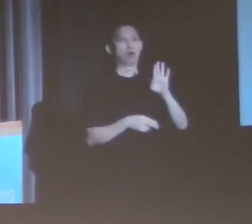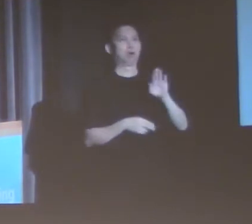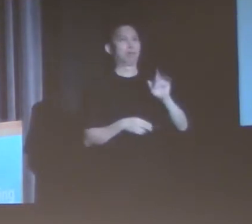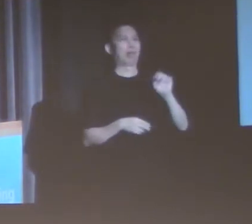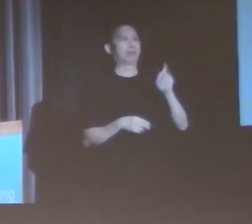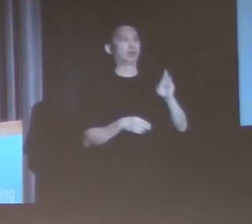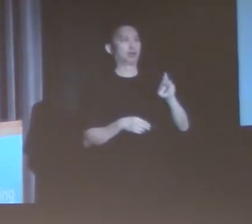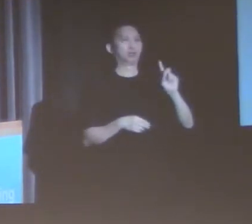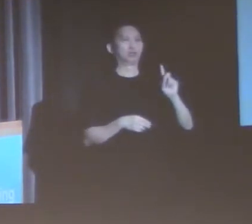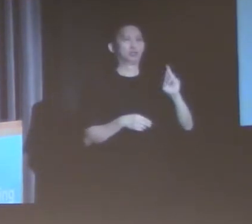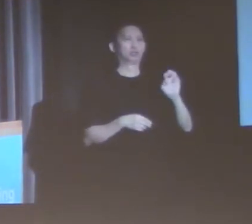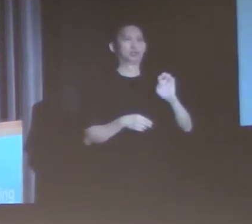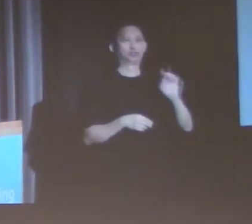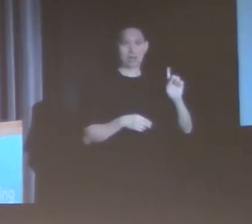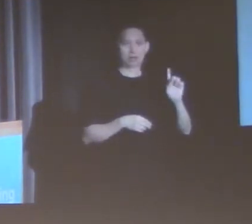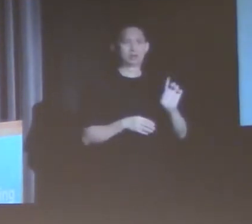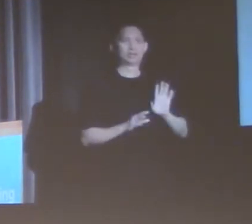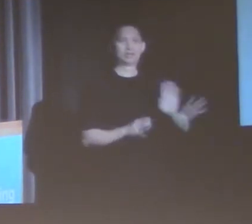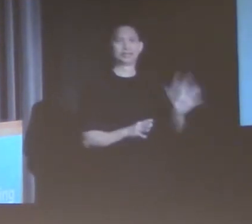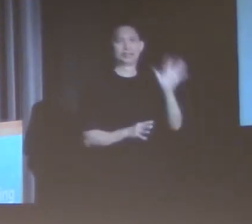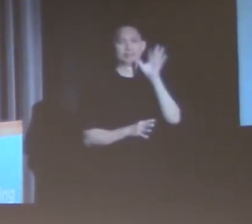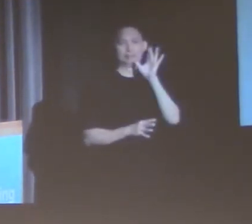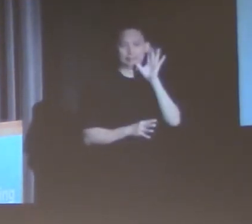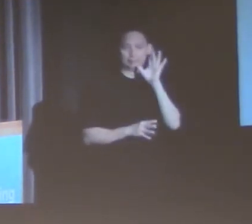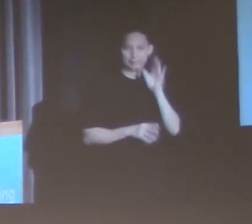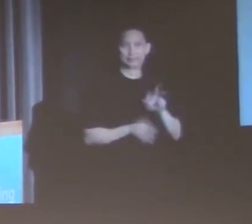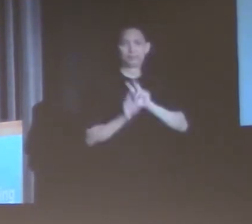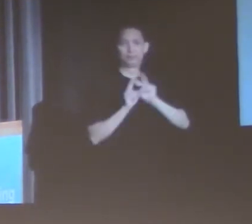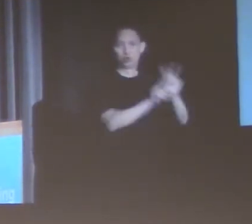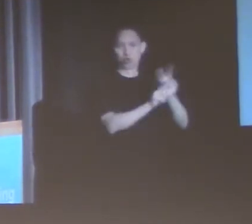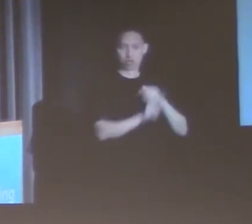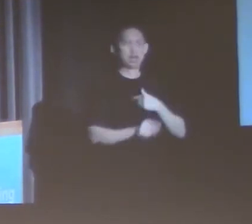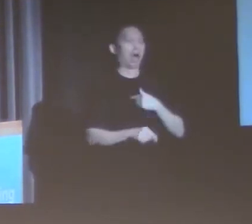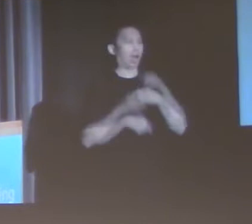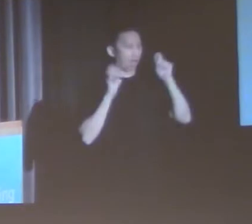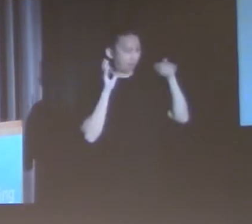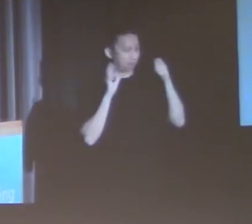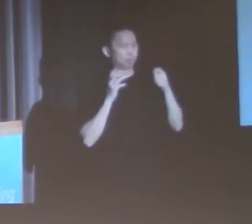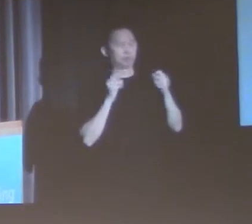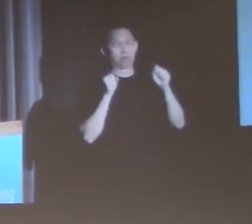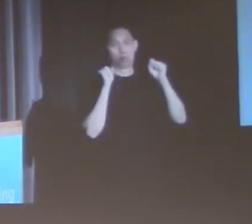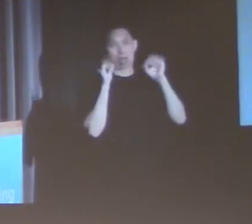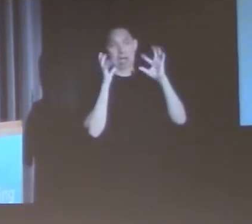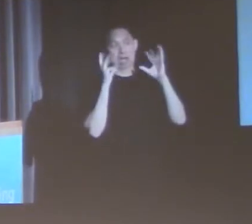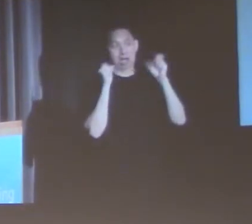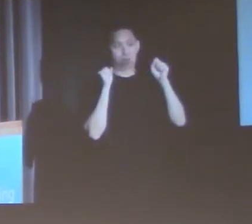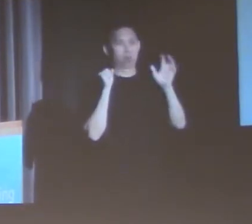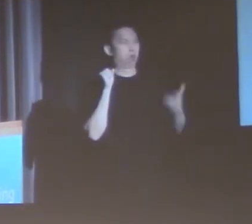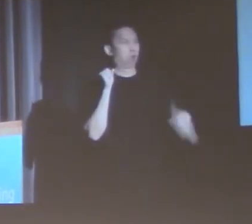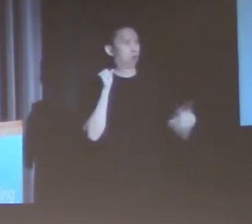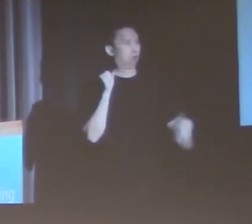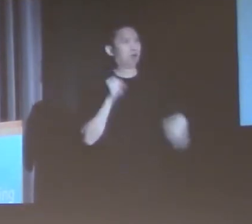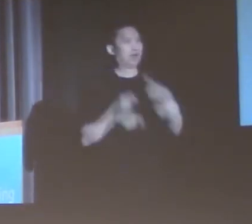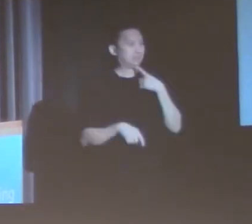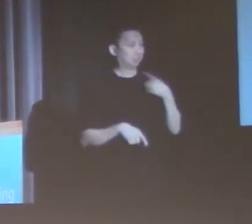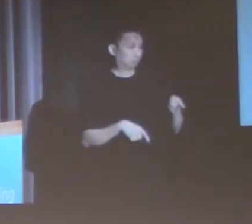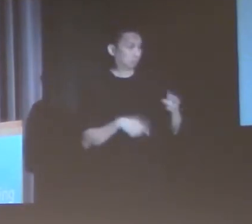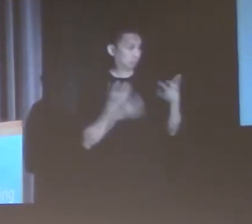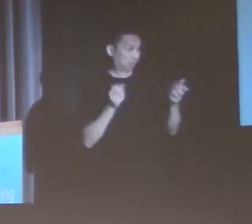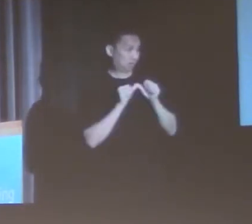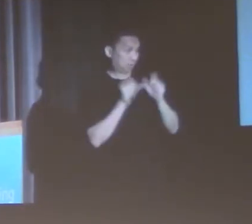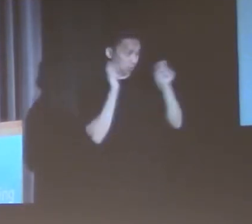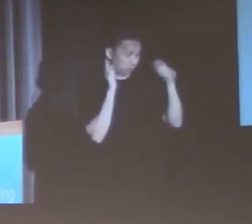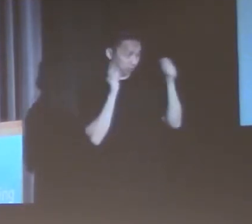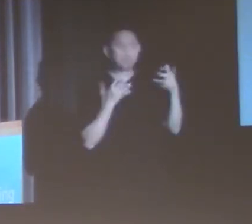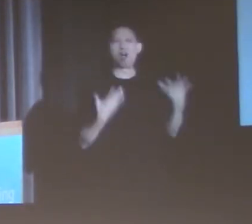funeral, which was extraordinary. And it was so extraordinary, I said, shall we carry on filming? I'd filmed